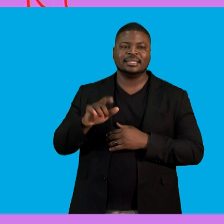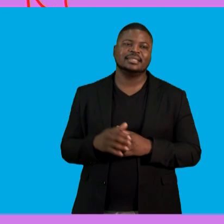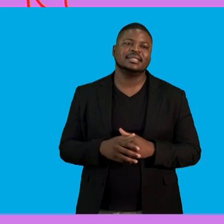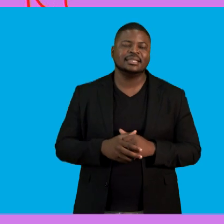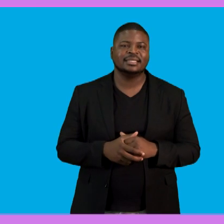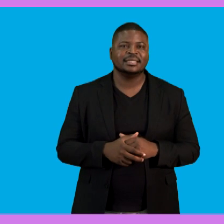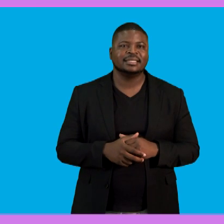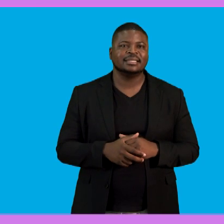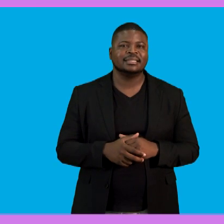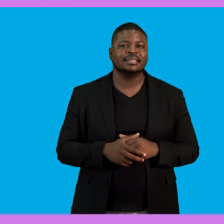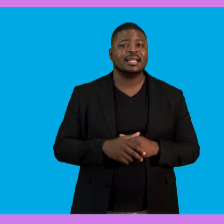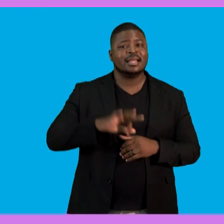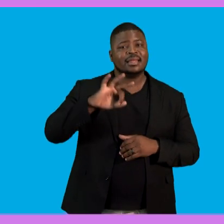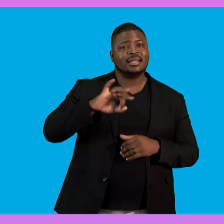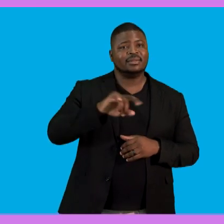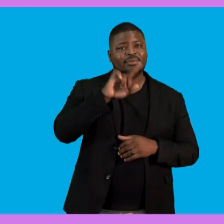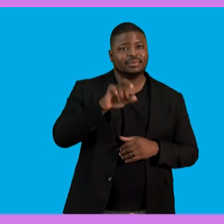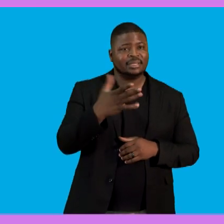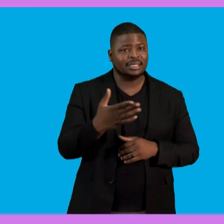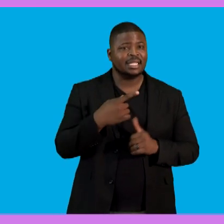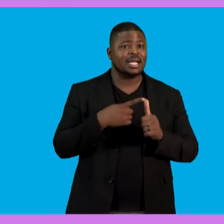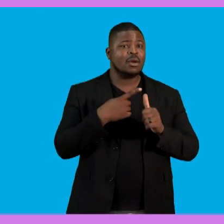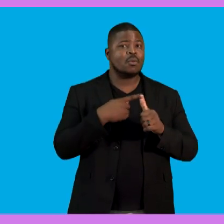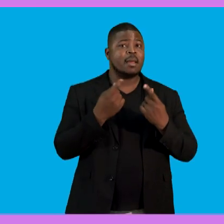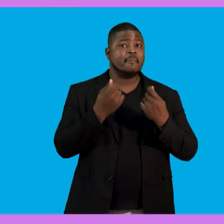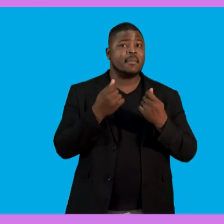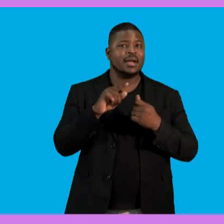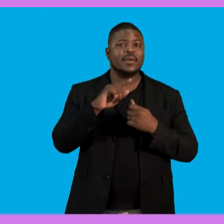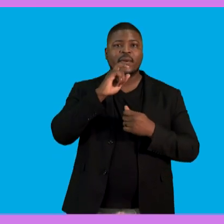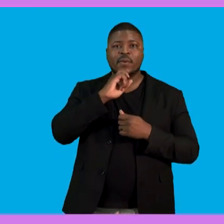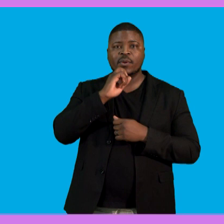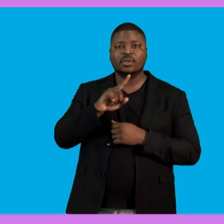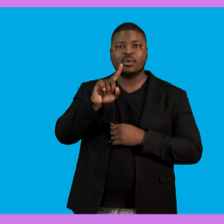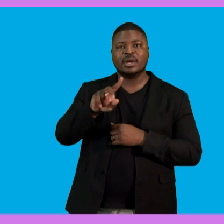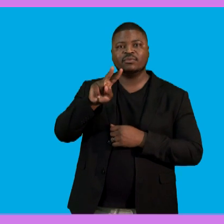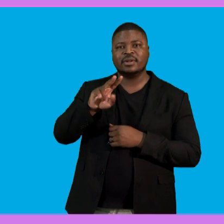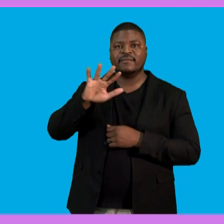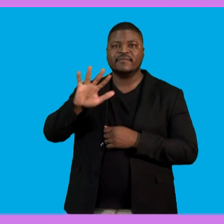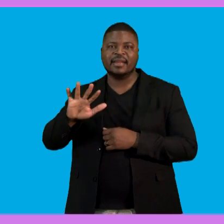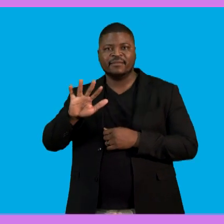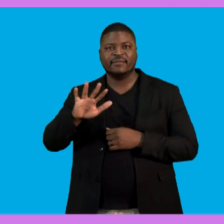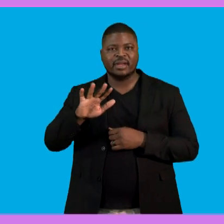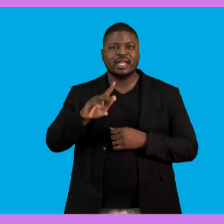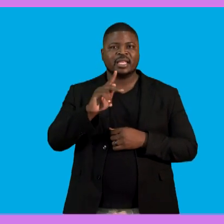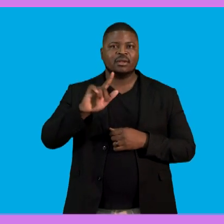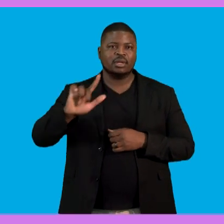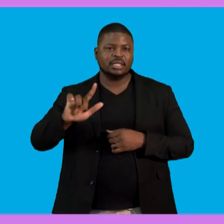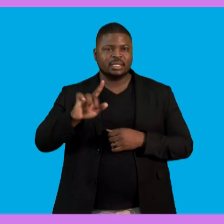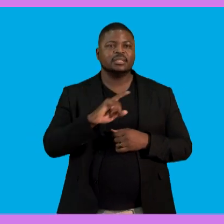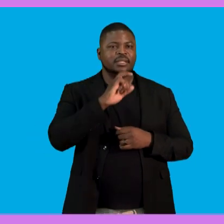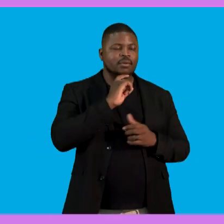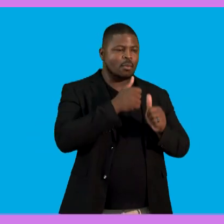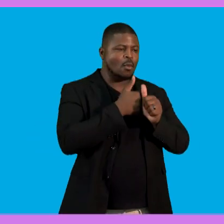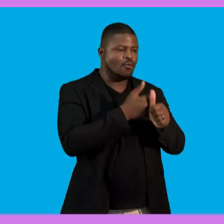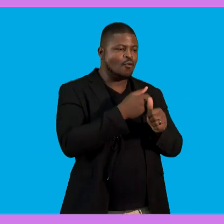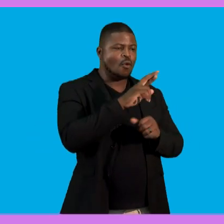kiloliters. And then the third question says, calculate the cost of using 125 kiloliters of water